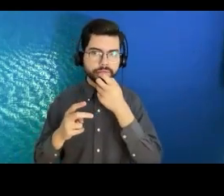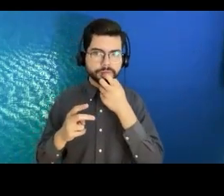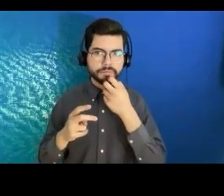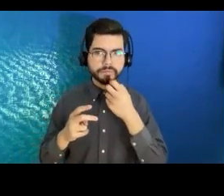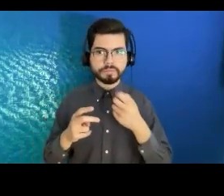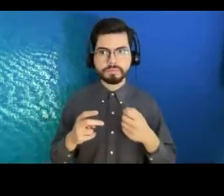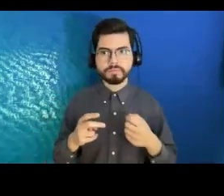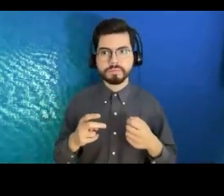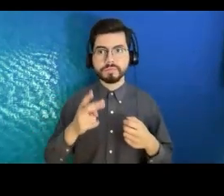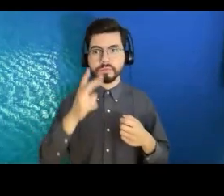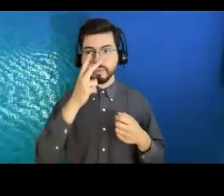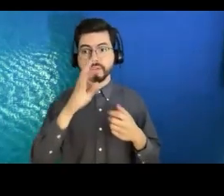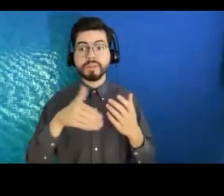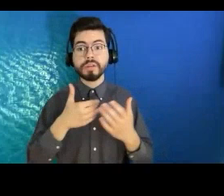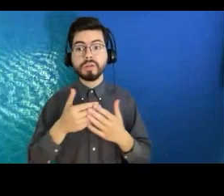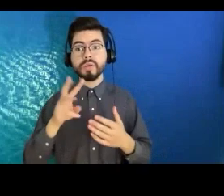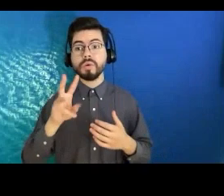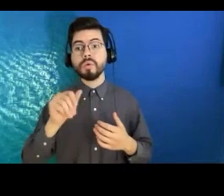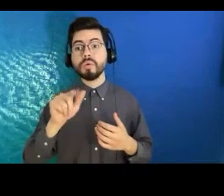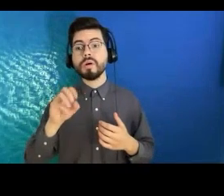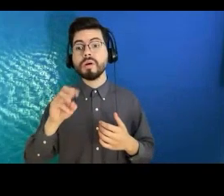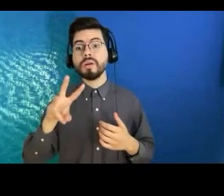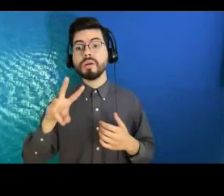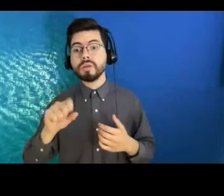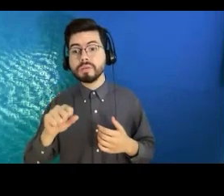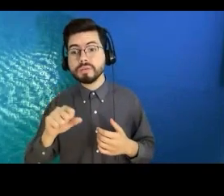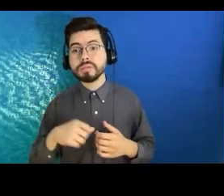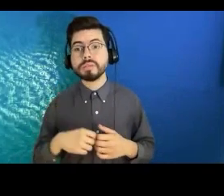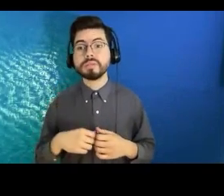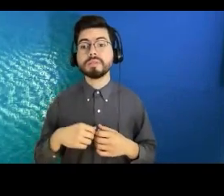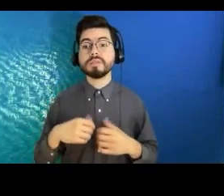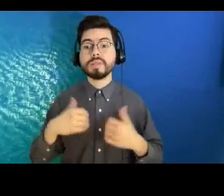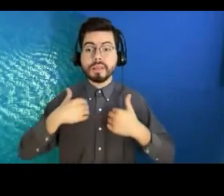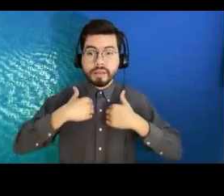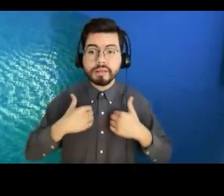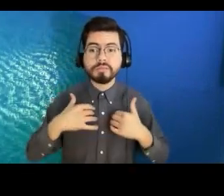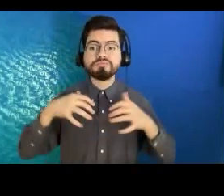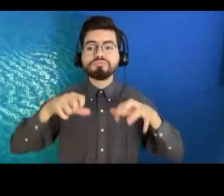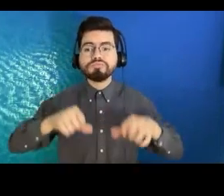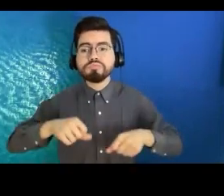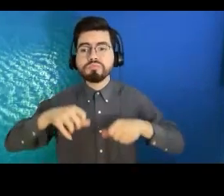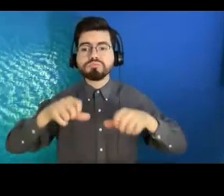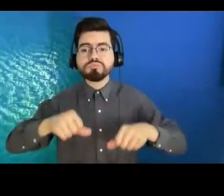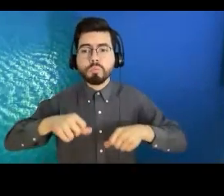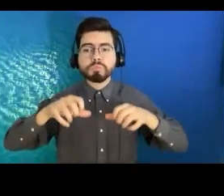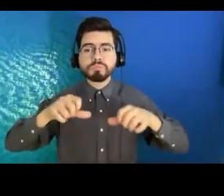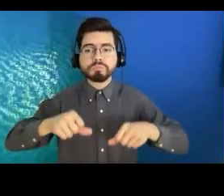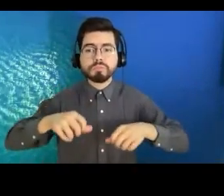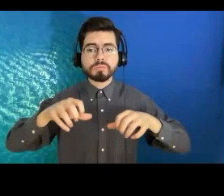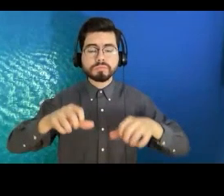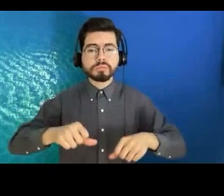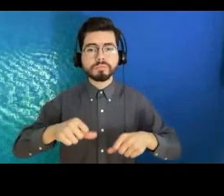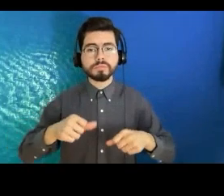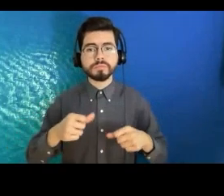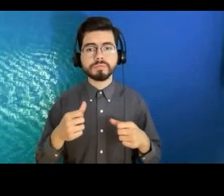of the wallows, you see all of the intense grazing, you see everything that you see when you look out